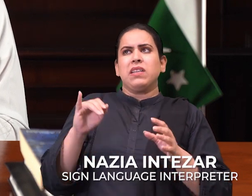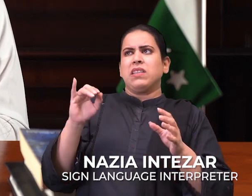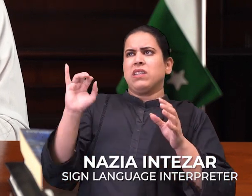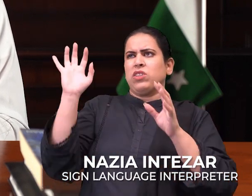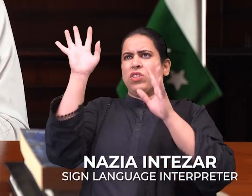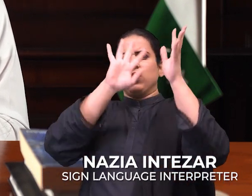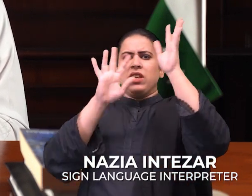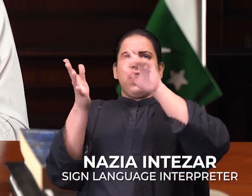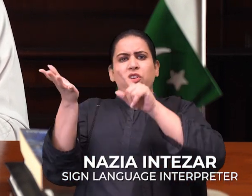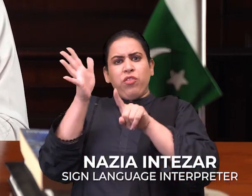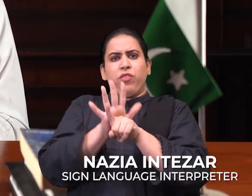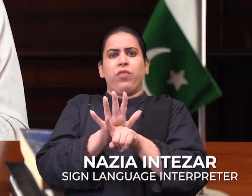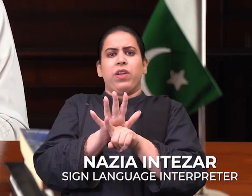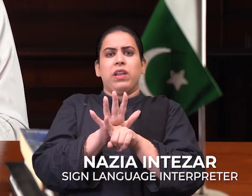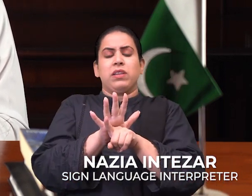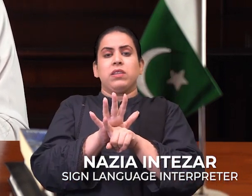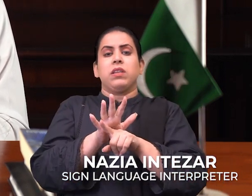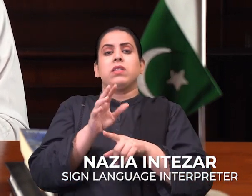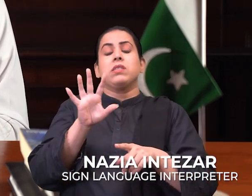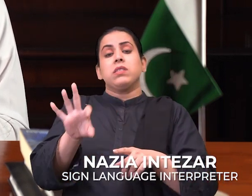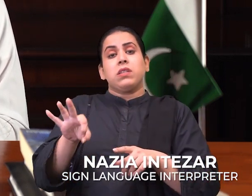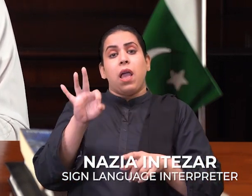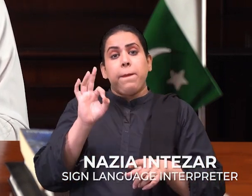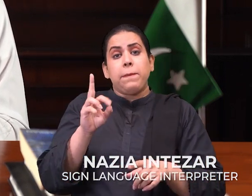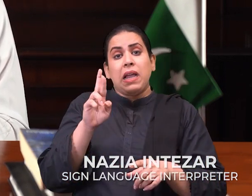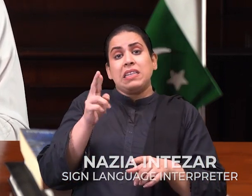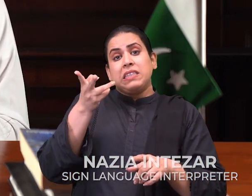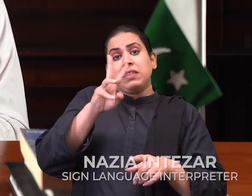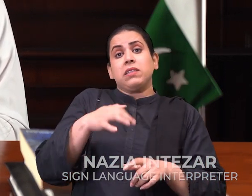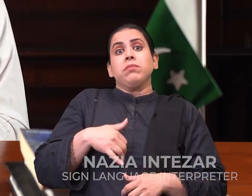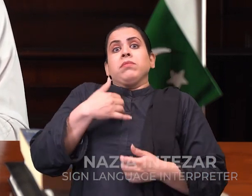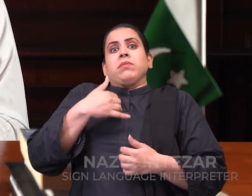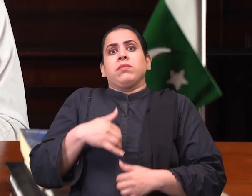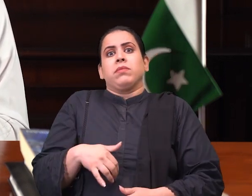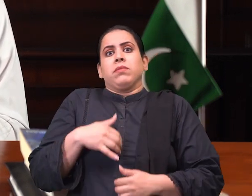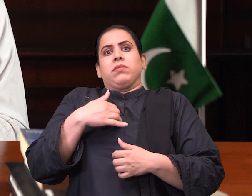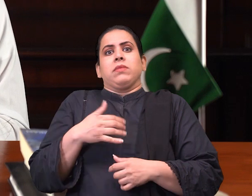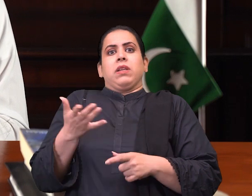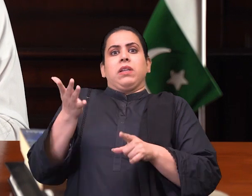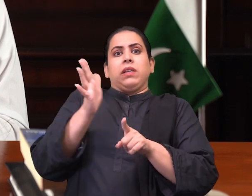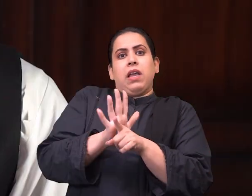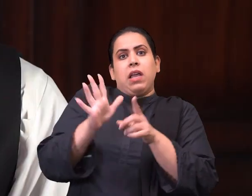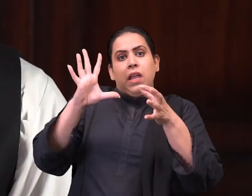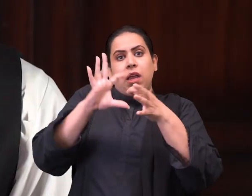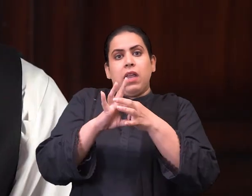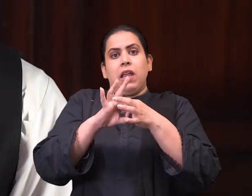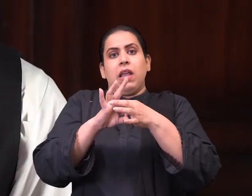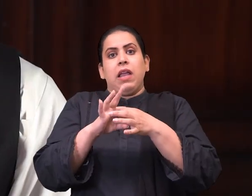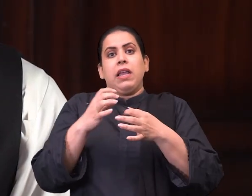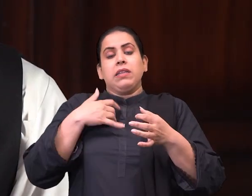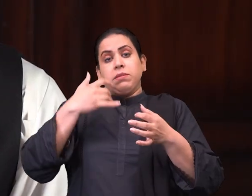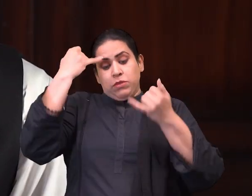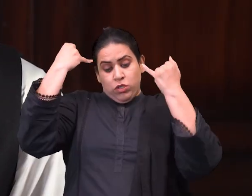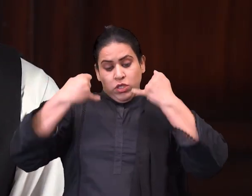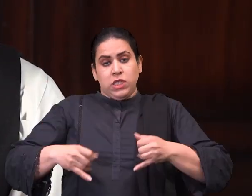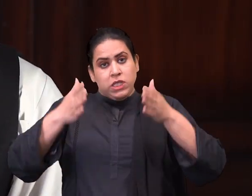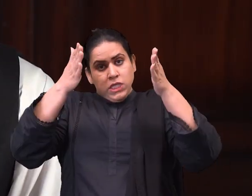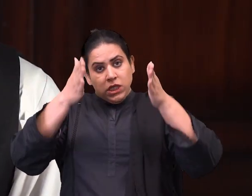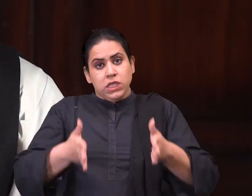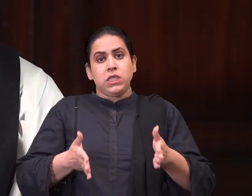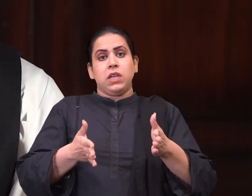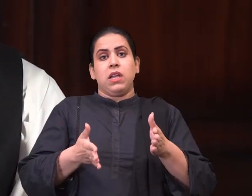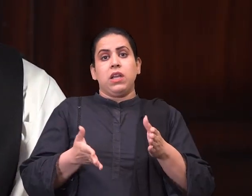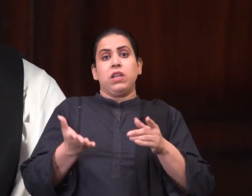in significant health effects, especially respiratory diseases, due to the direct link of the